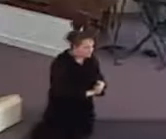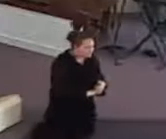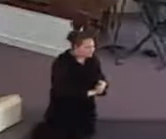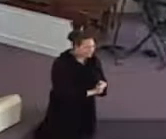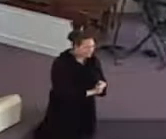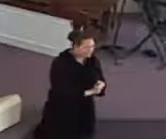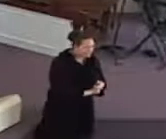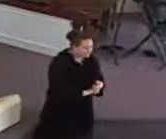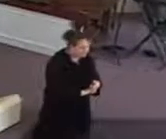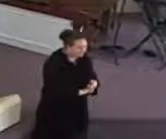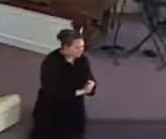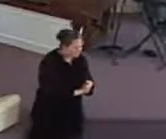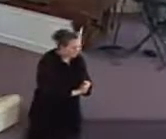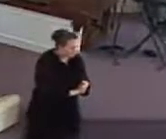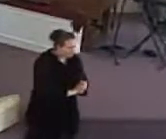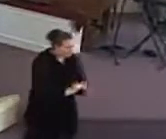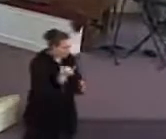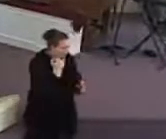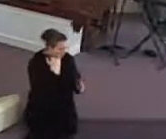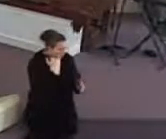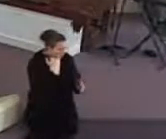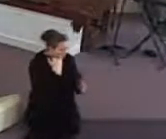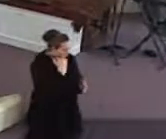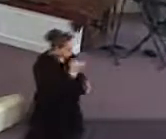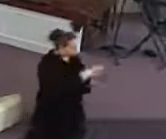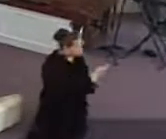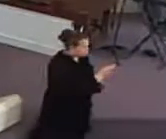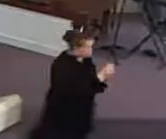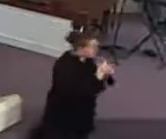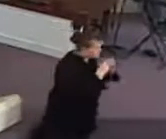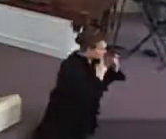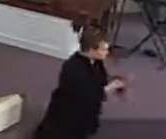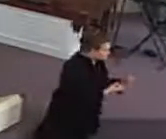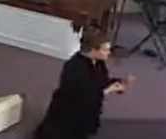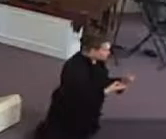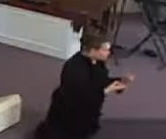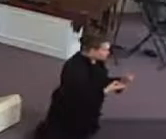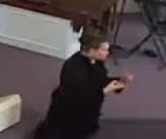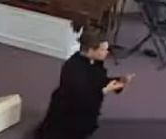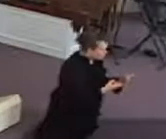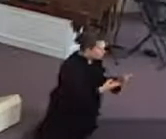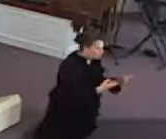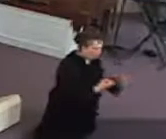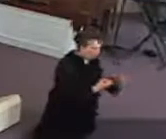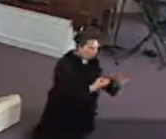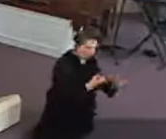If we choose to sin, we commit moral treason.